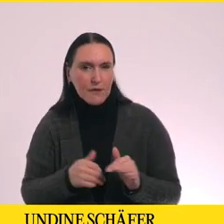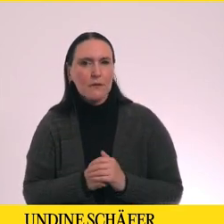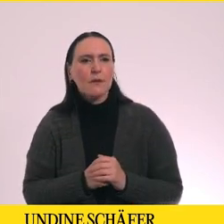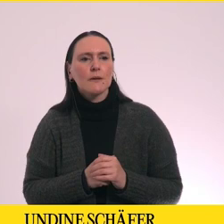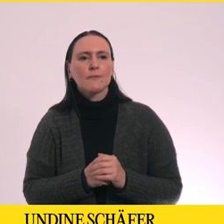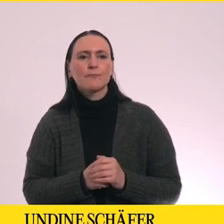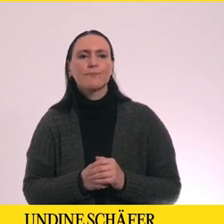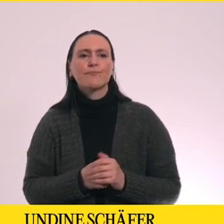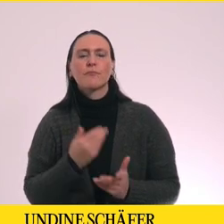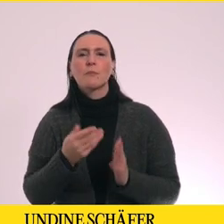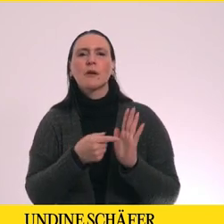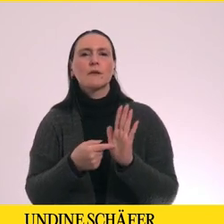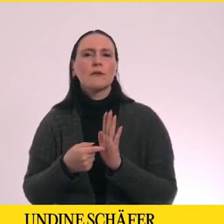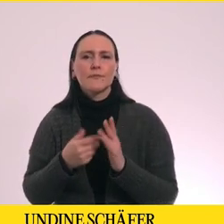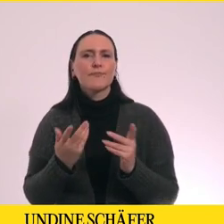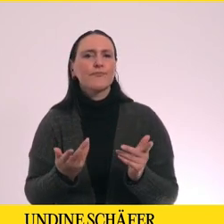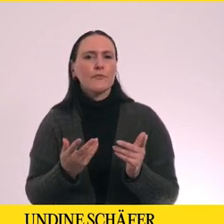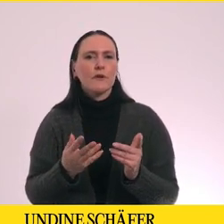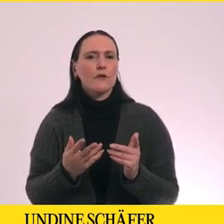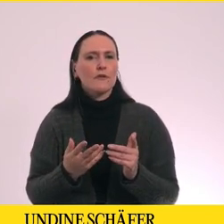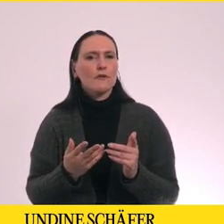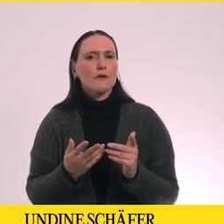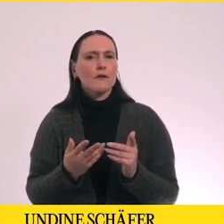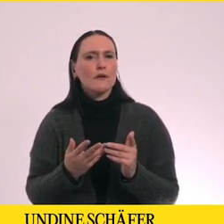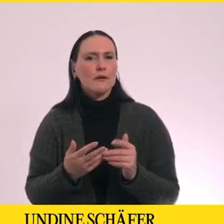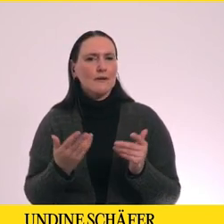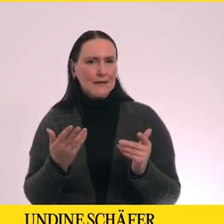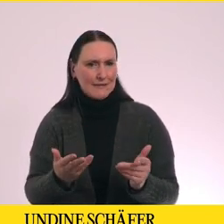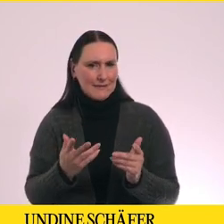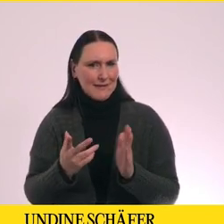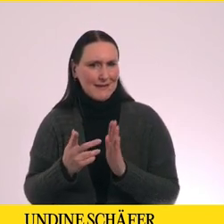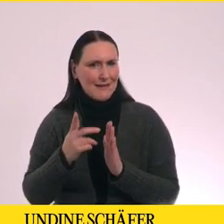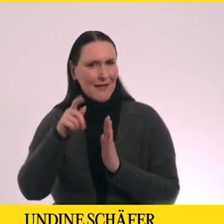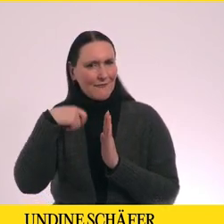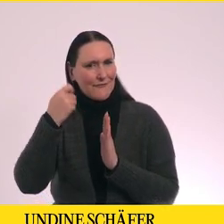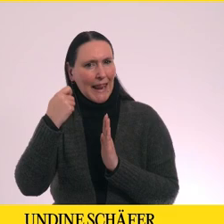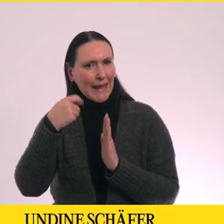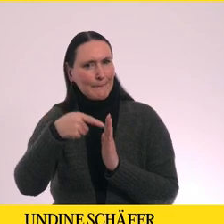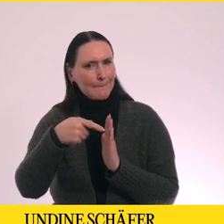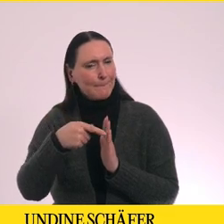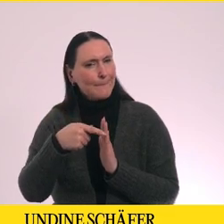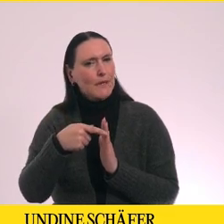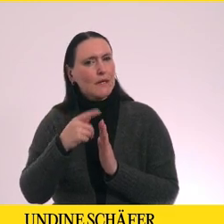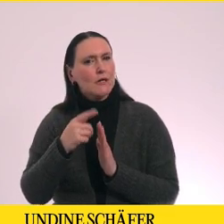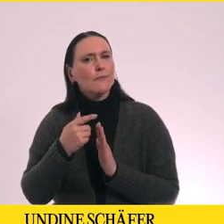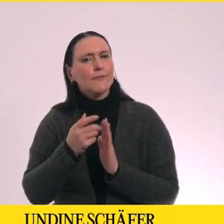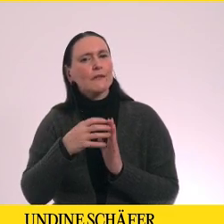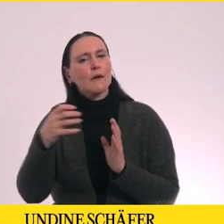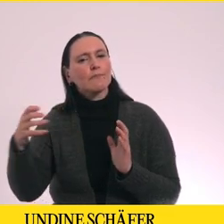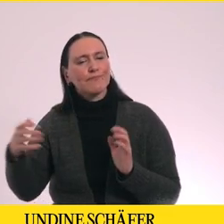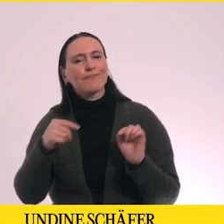then contextualize it in this short film. And this is the one actually that's a longer film. So we're going to see the